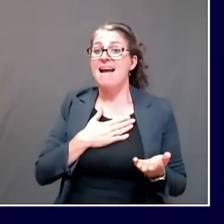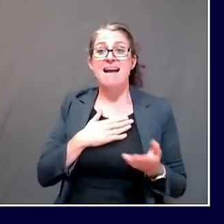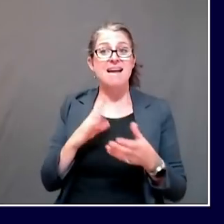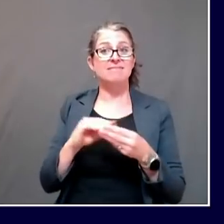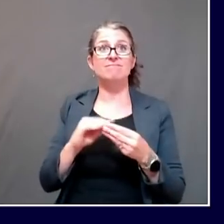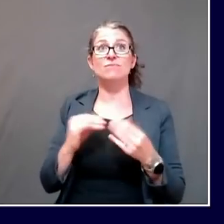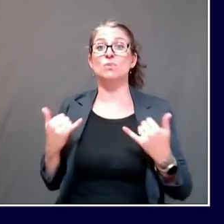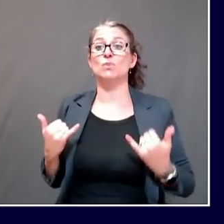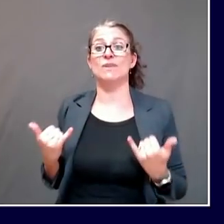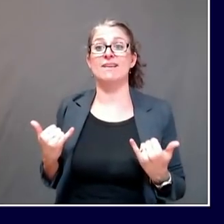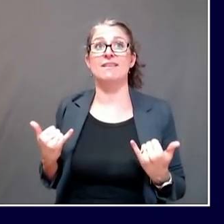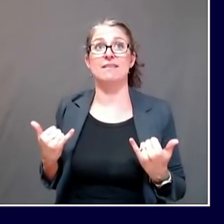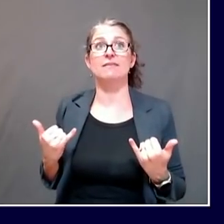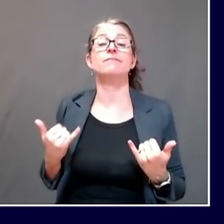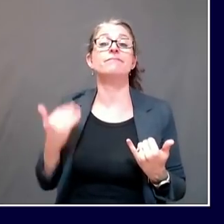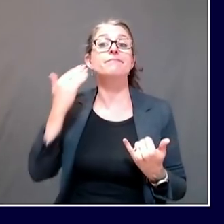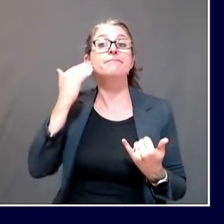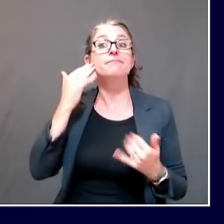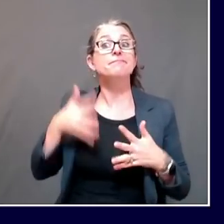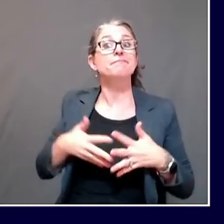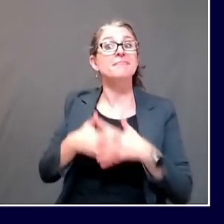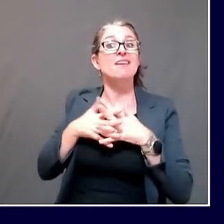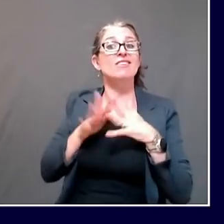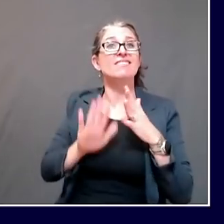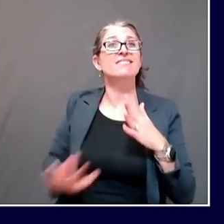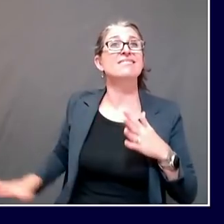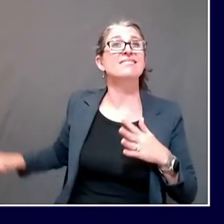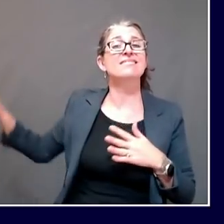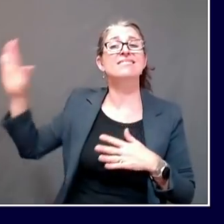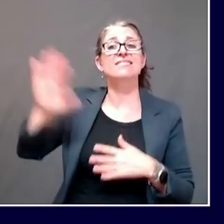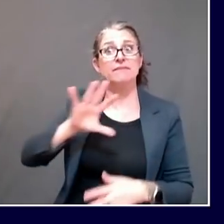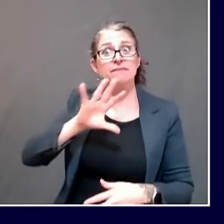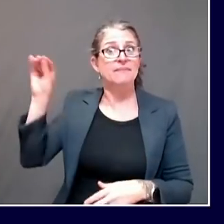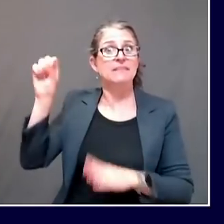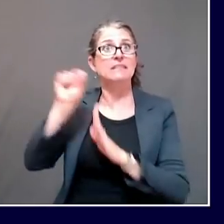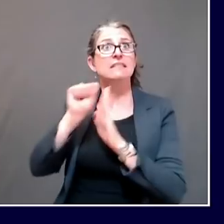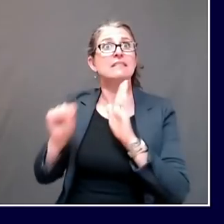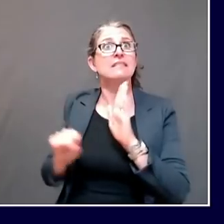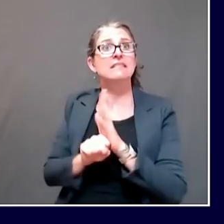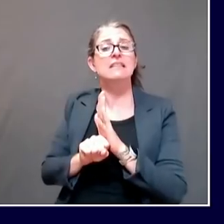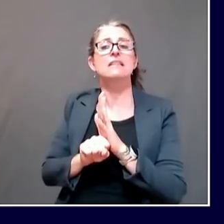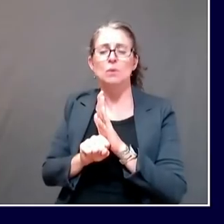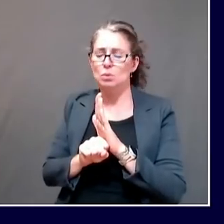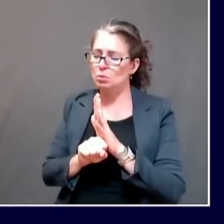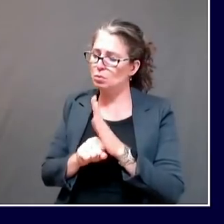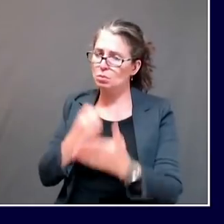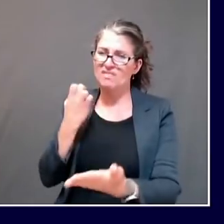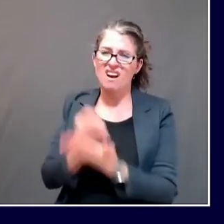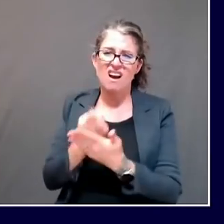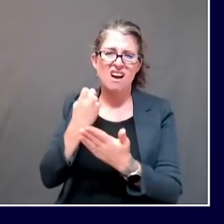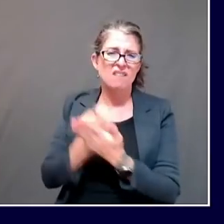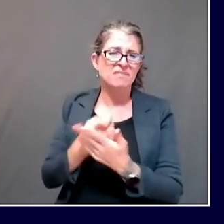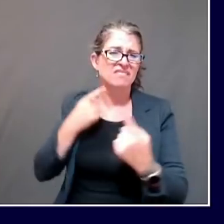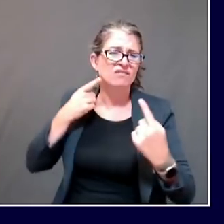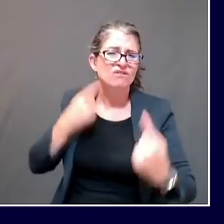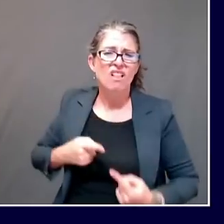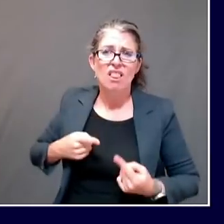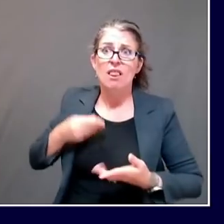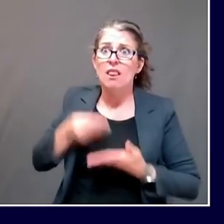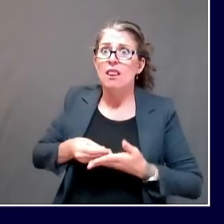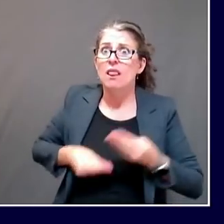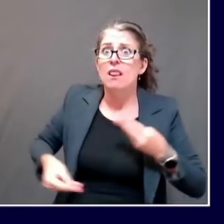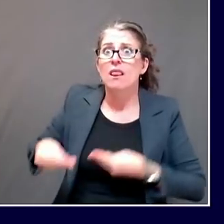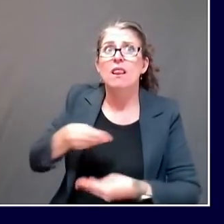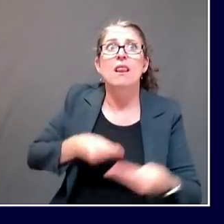facing economic challenges, significant economic challenges as a result of COVID-19, the state of Maine received some positive